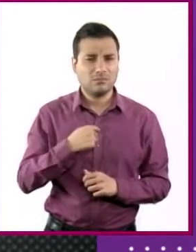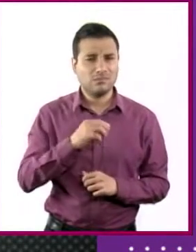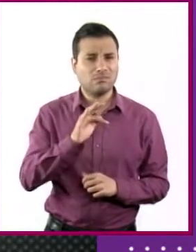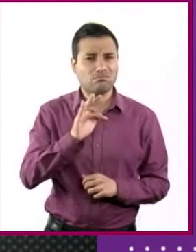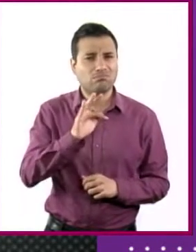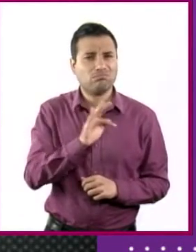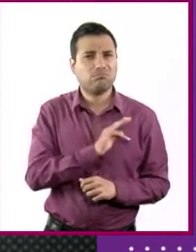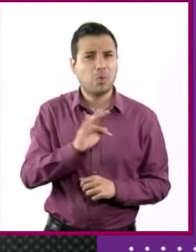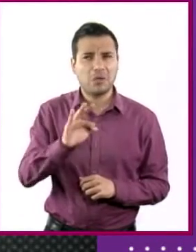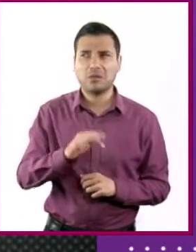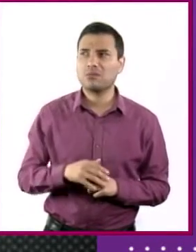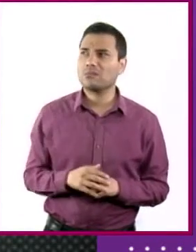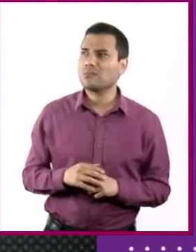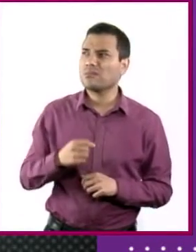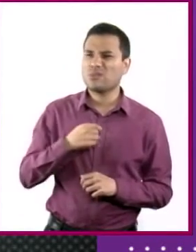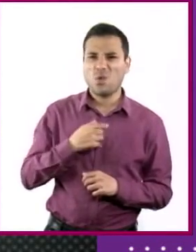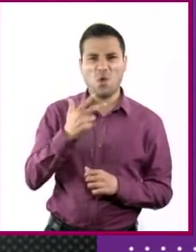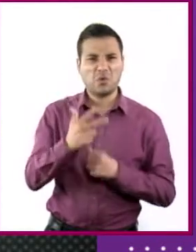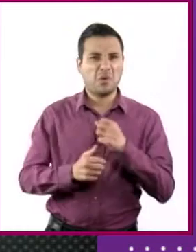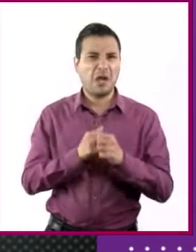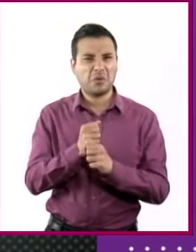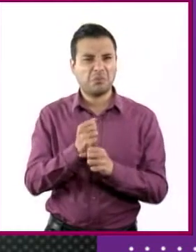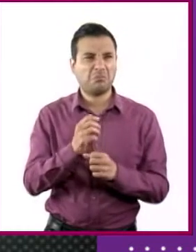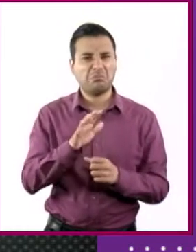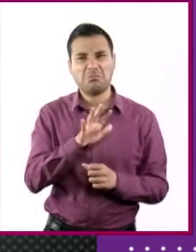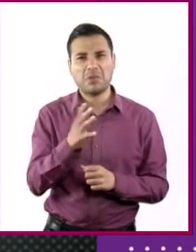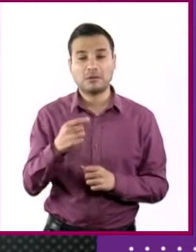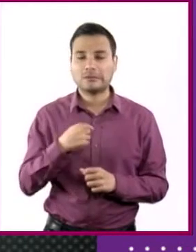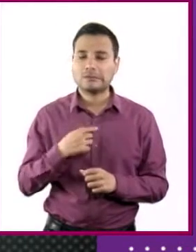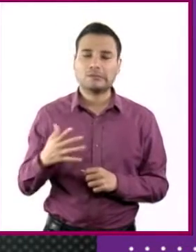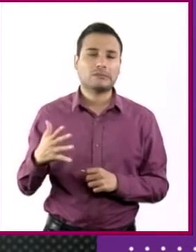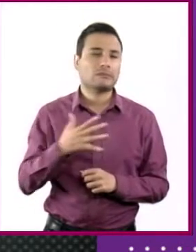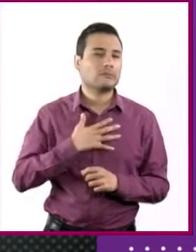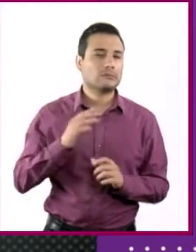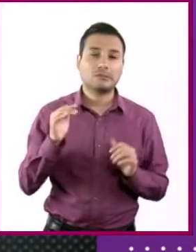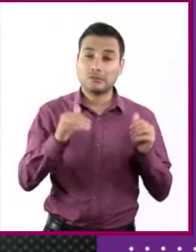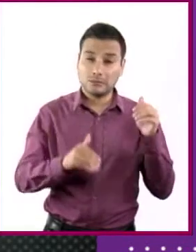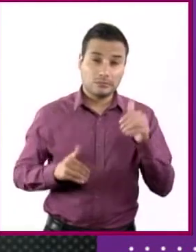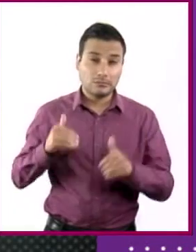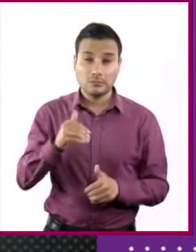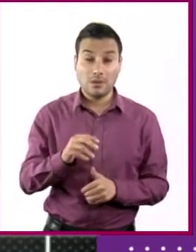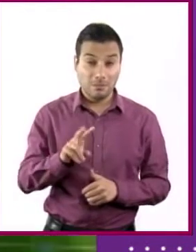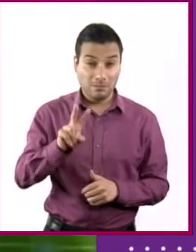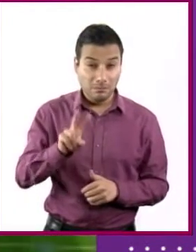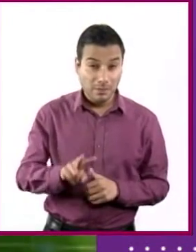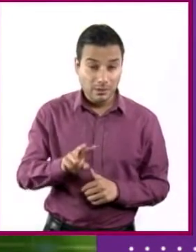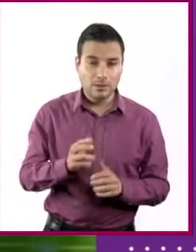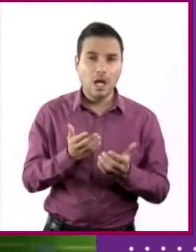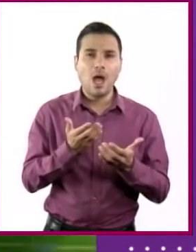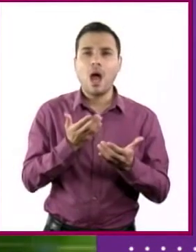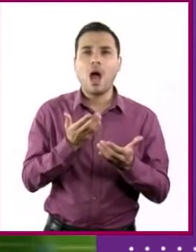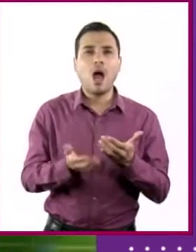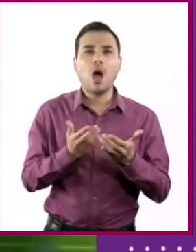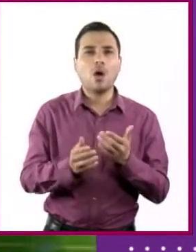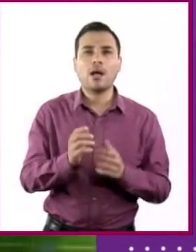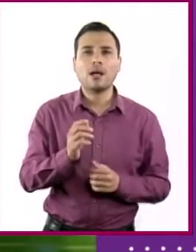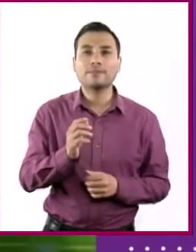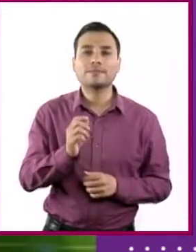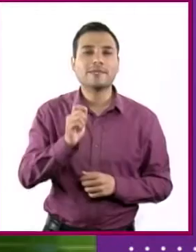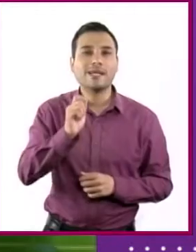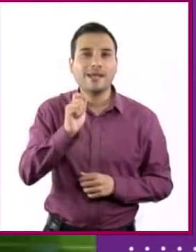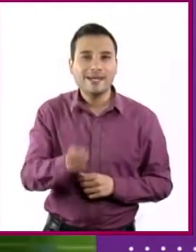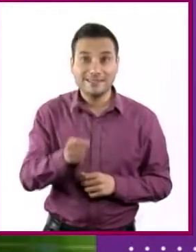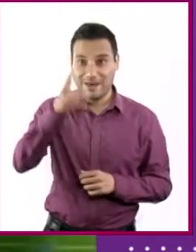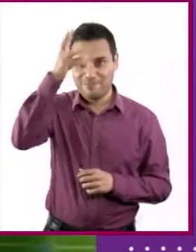I was 8 years old. I loved swimming. Really? Ahora es momento de